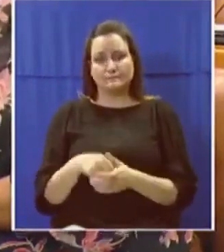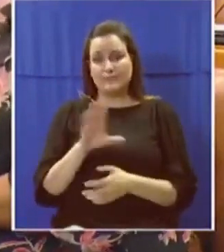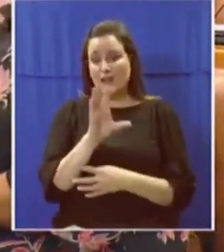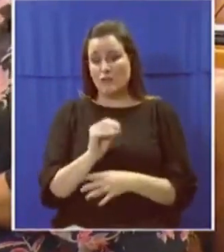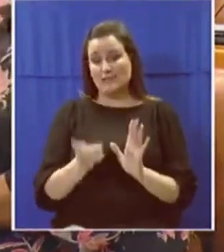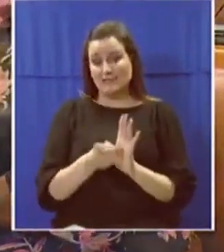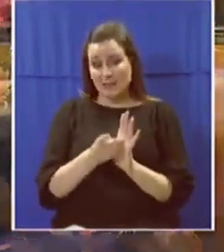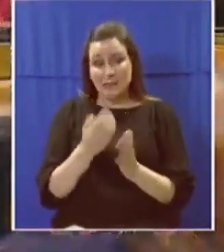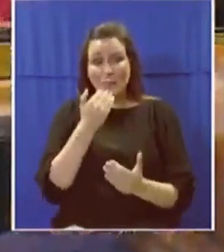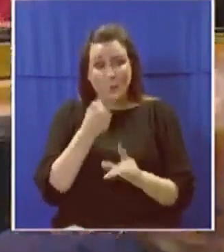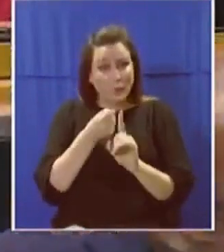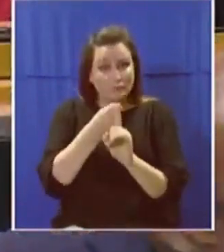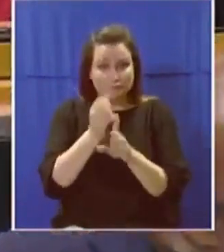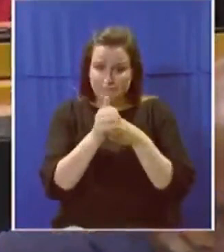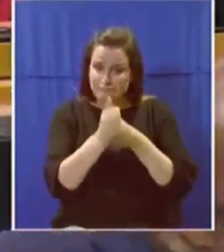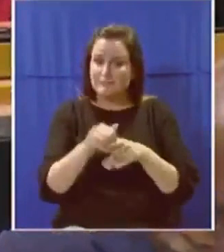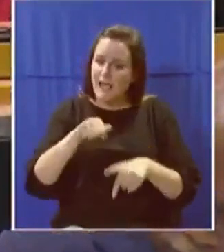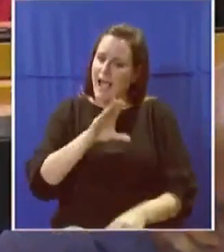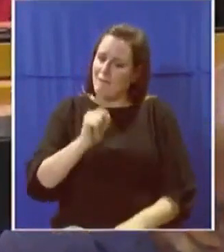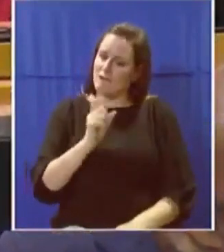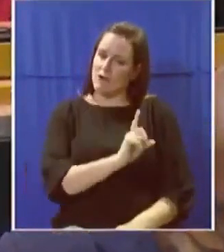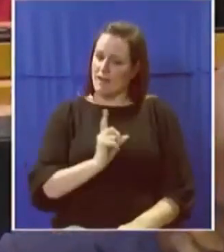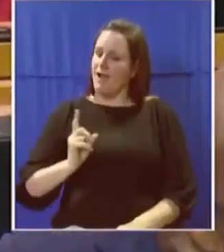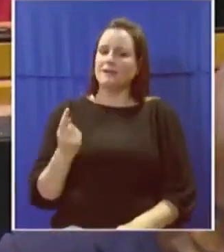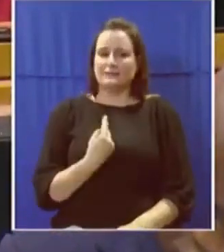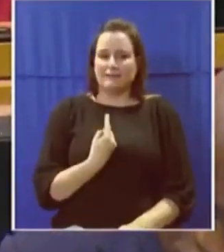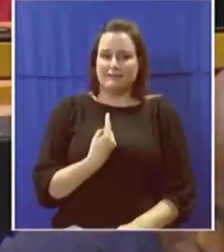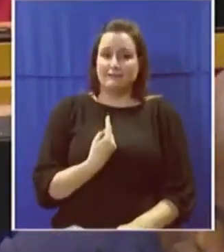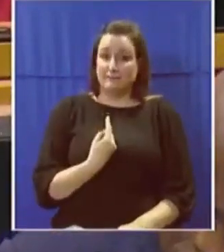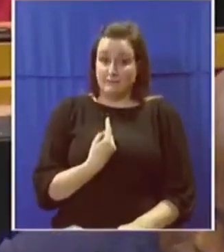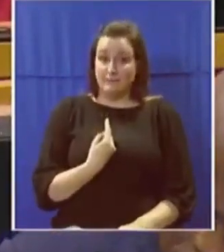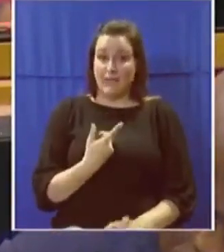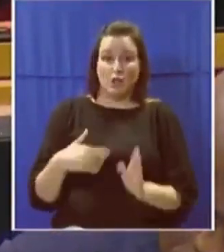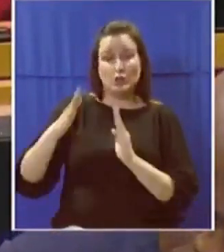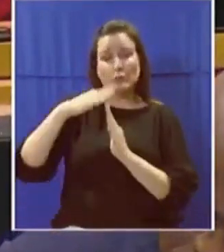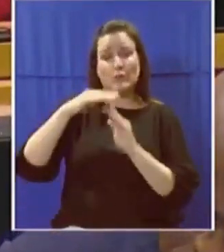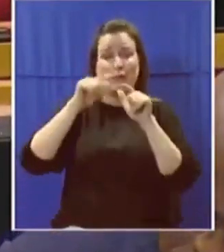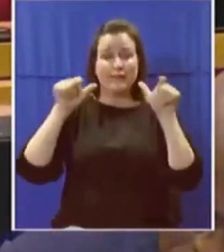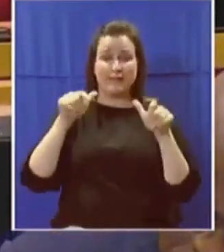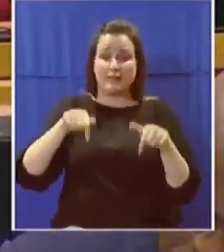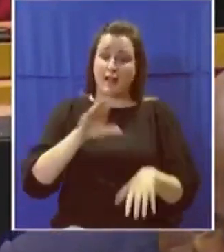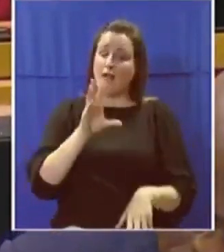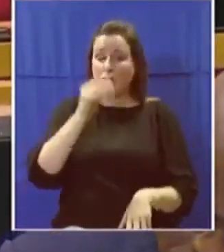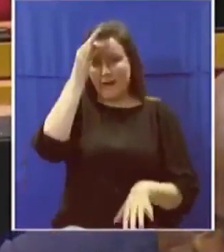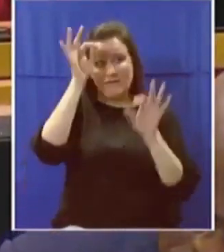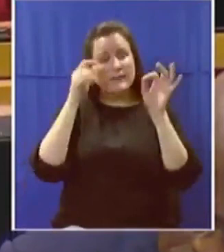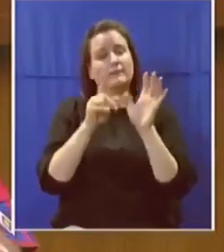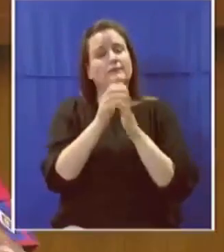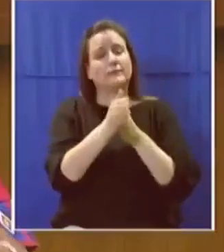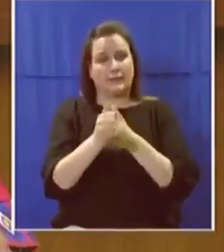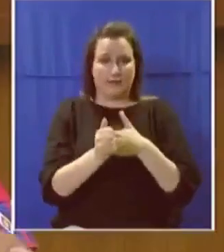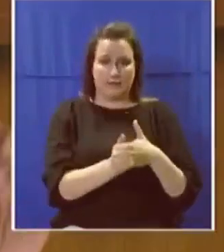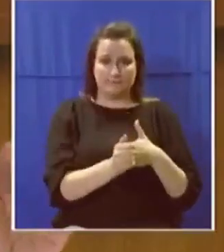must be driven by African people, represented at the highest levels by African states. We can no longer be